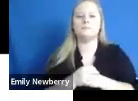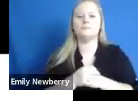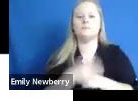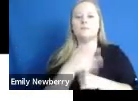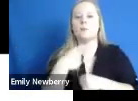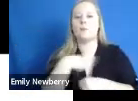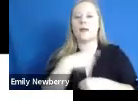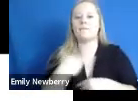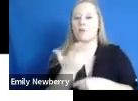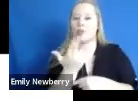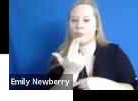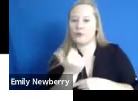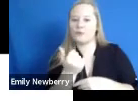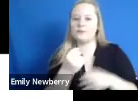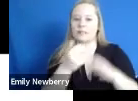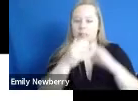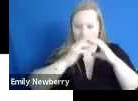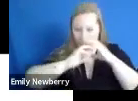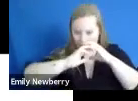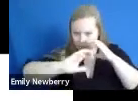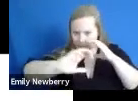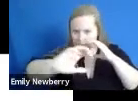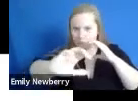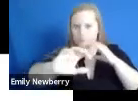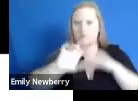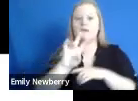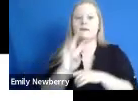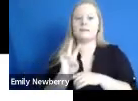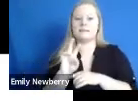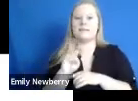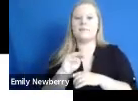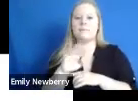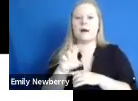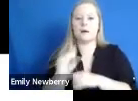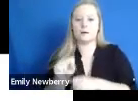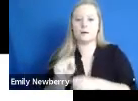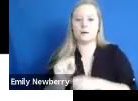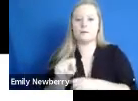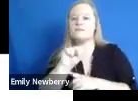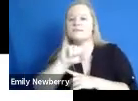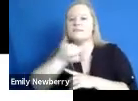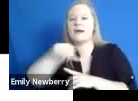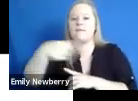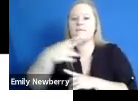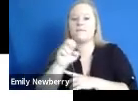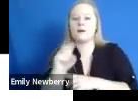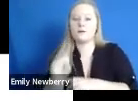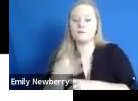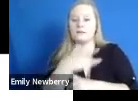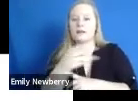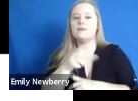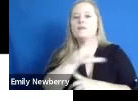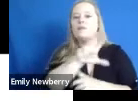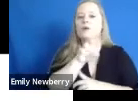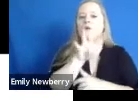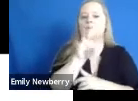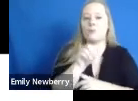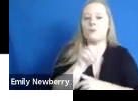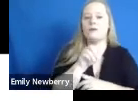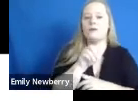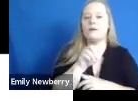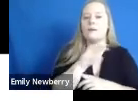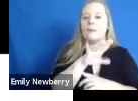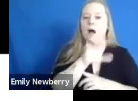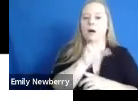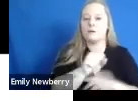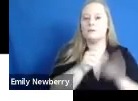of tunnels and siphons. We have 7 miles. And then 340 miles of laterals, 84 pumping plants.